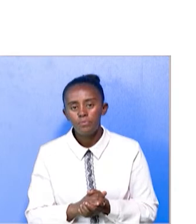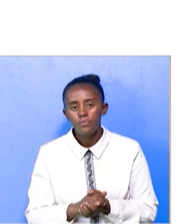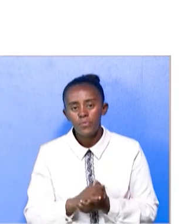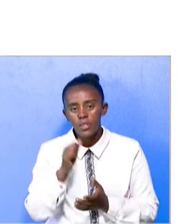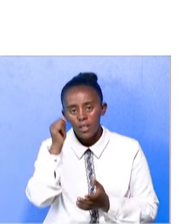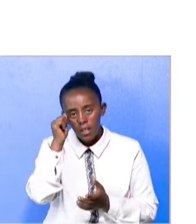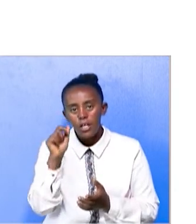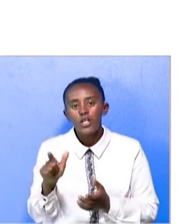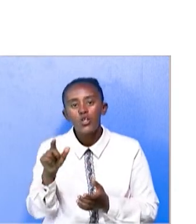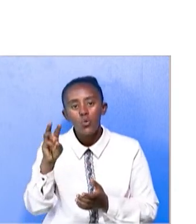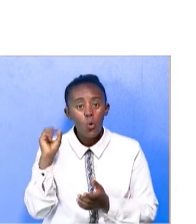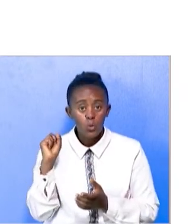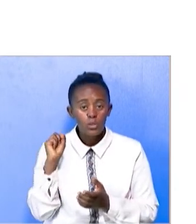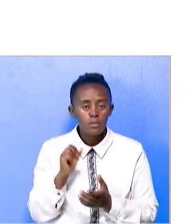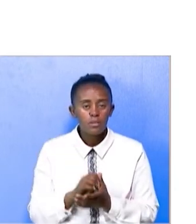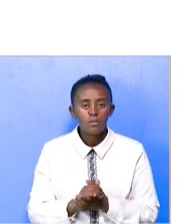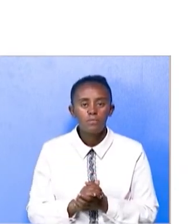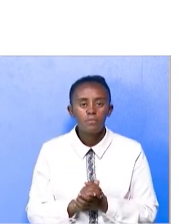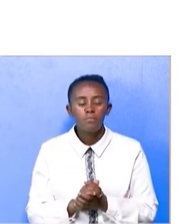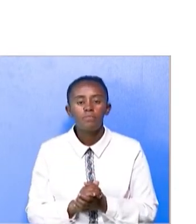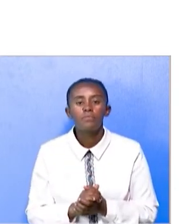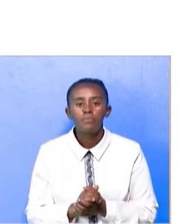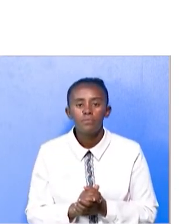he was